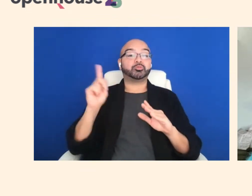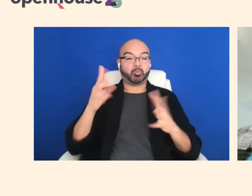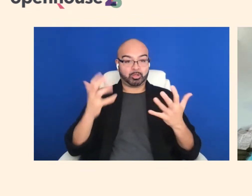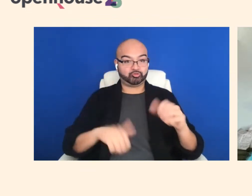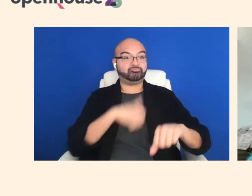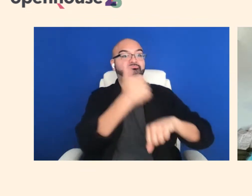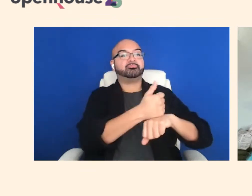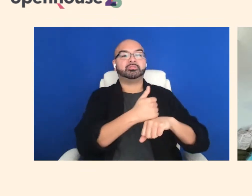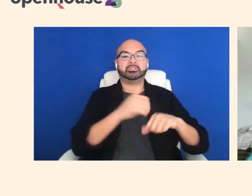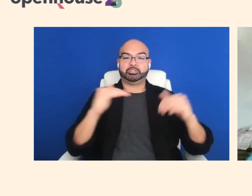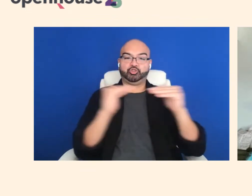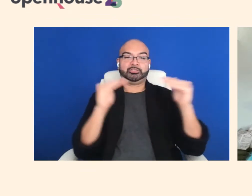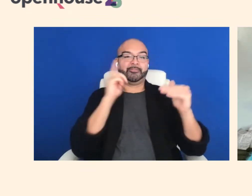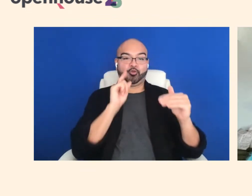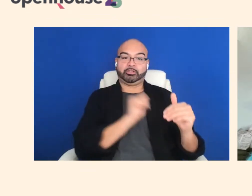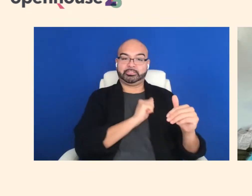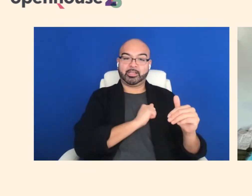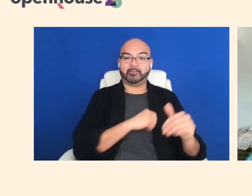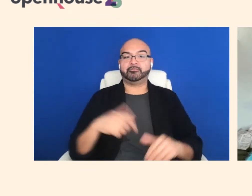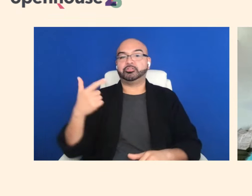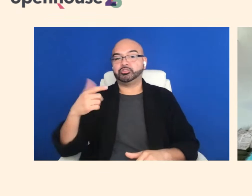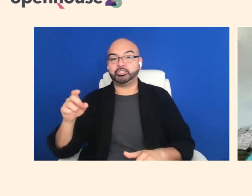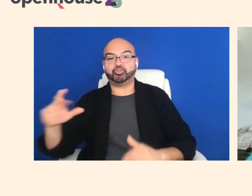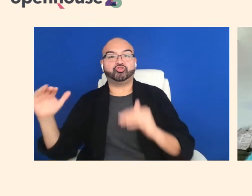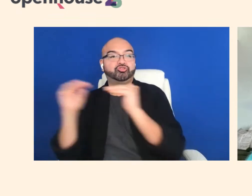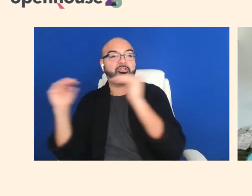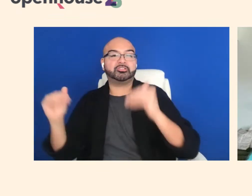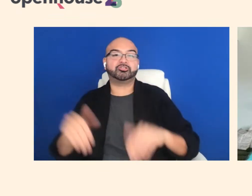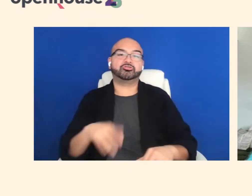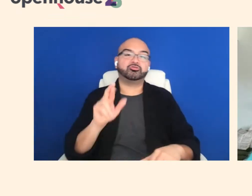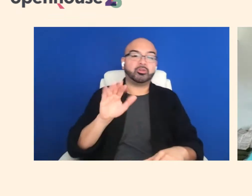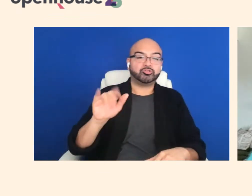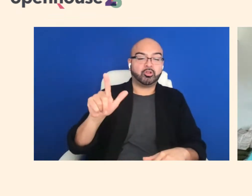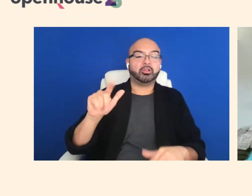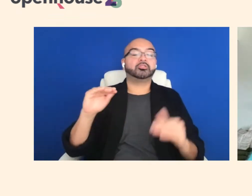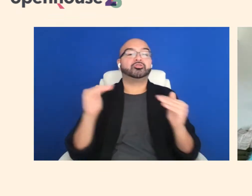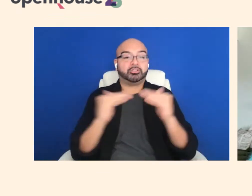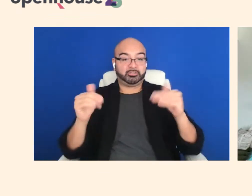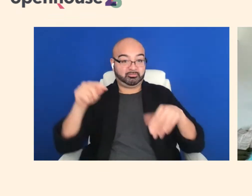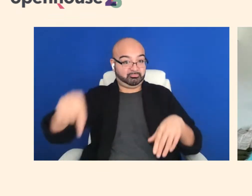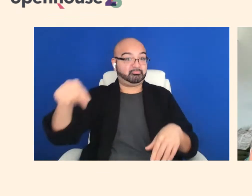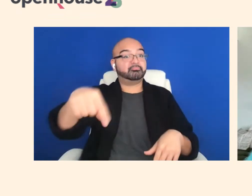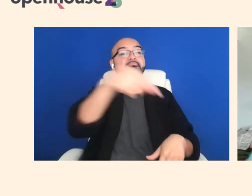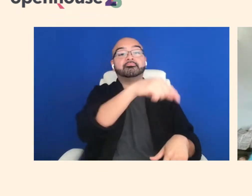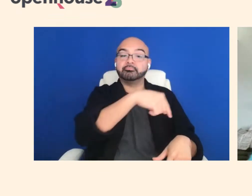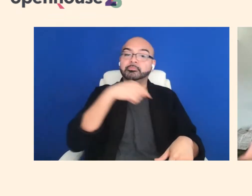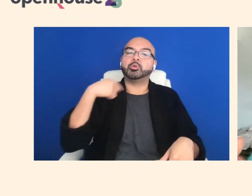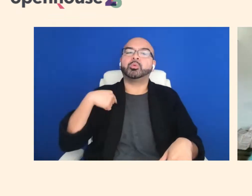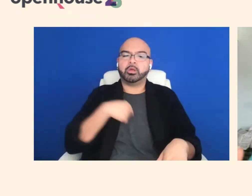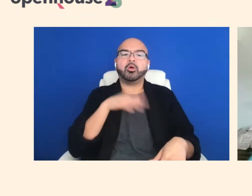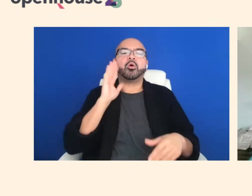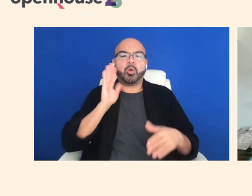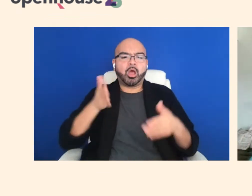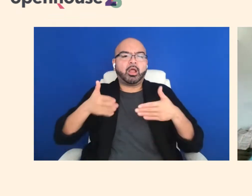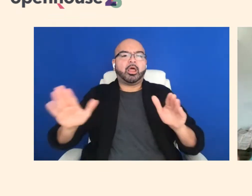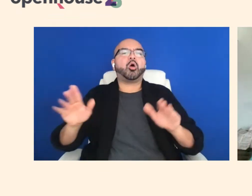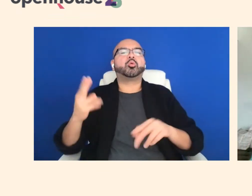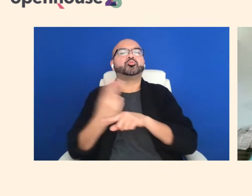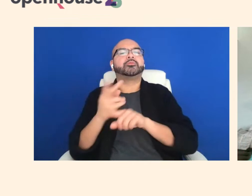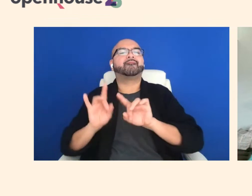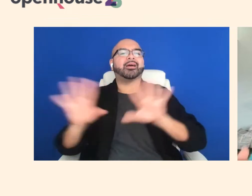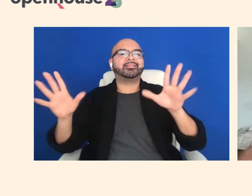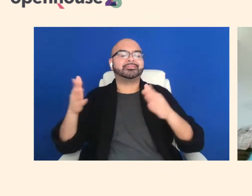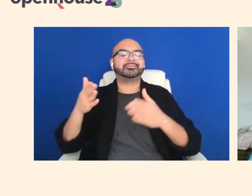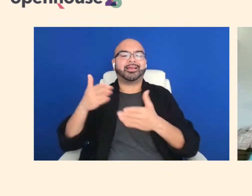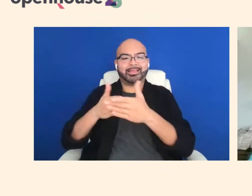we're trying to create gender justice, we're trying to create racial justice, we often will excuse using violence against one another as a